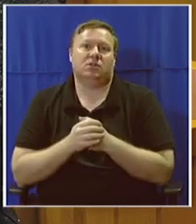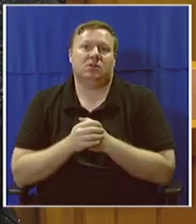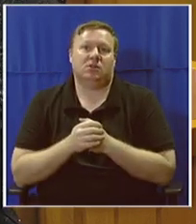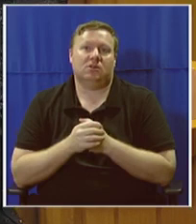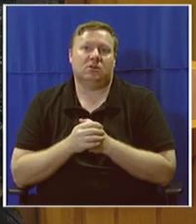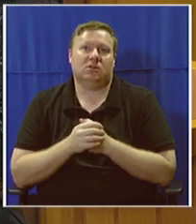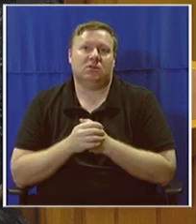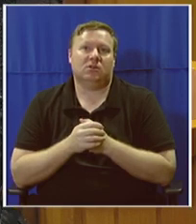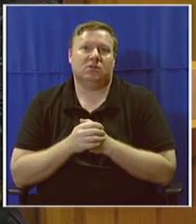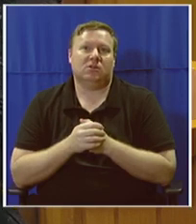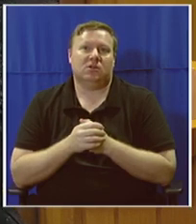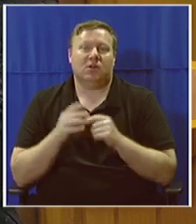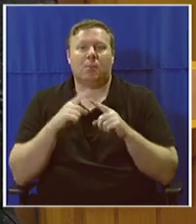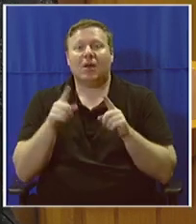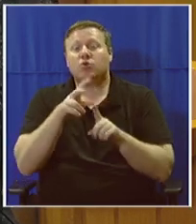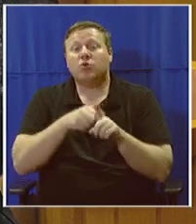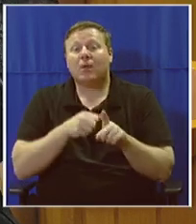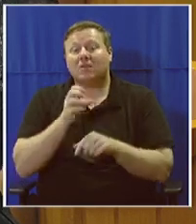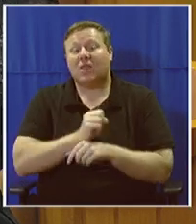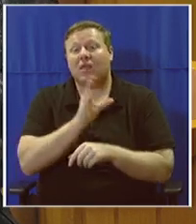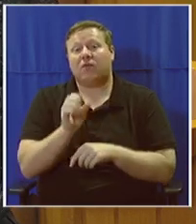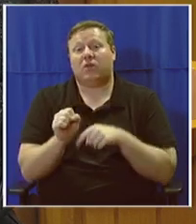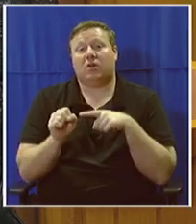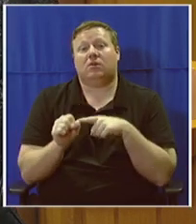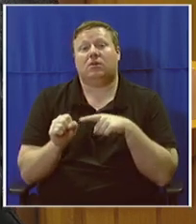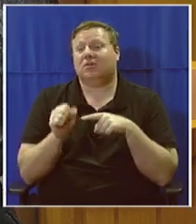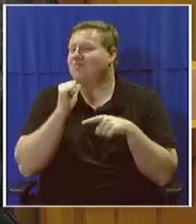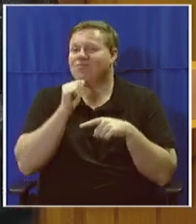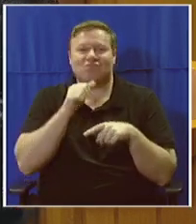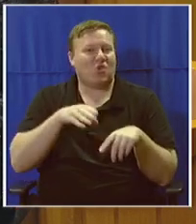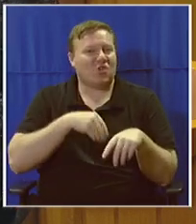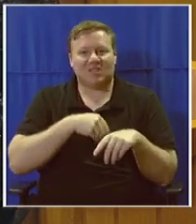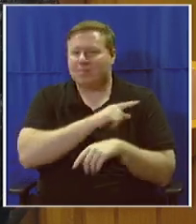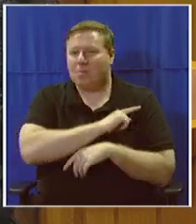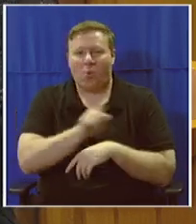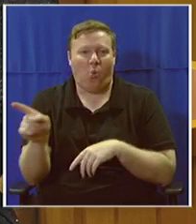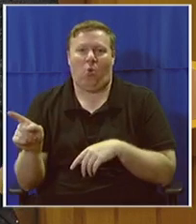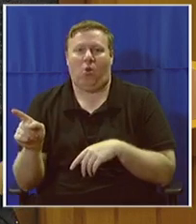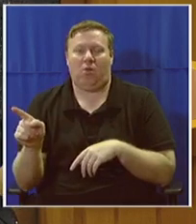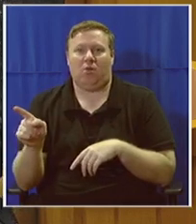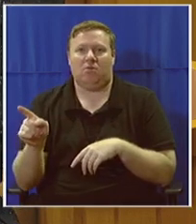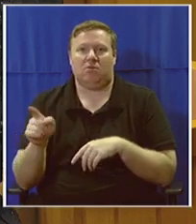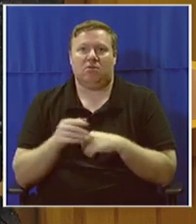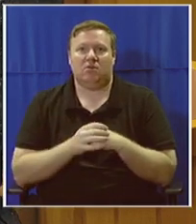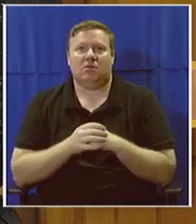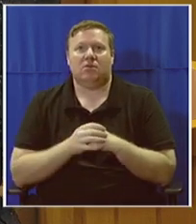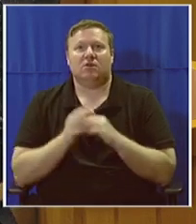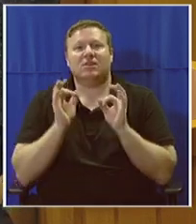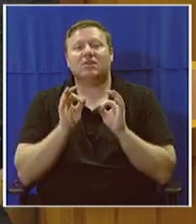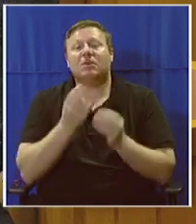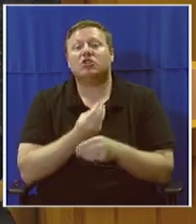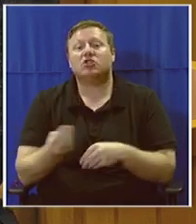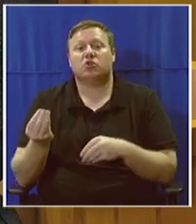But rape in South Africa is unacceptable to all of us, especially